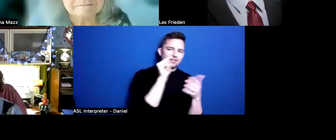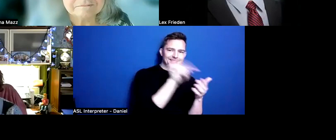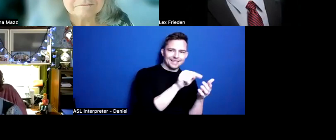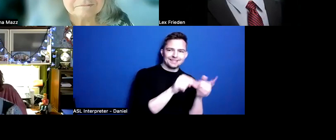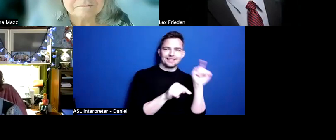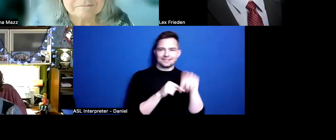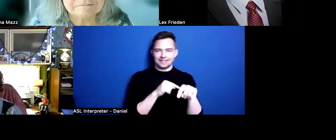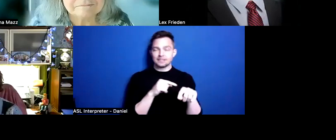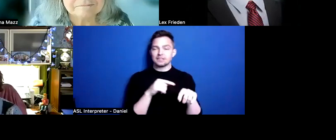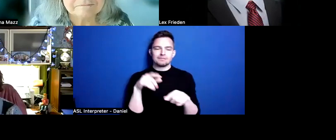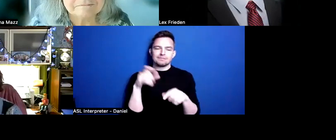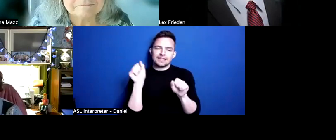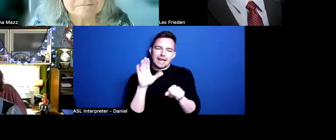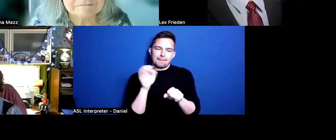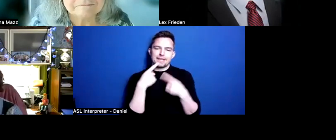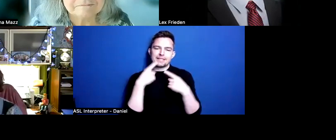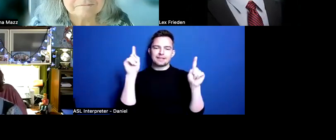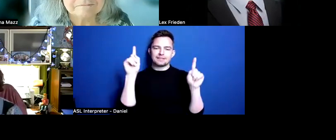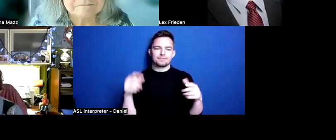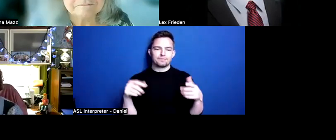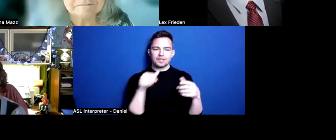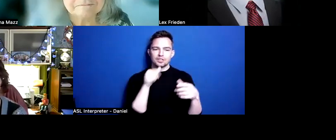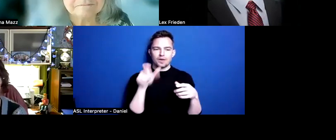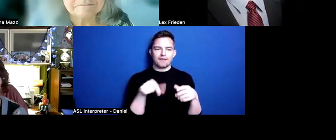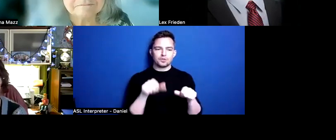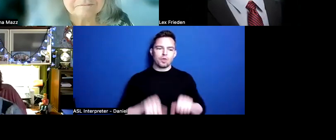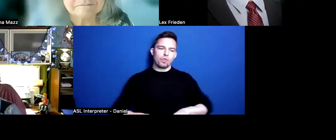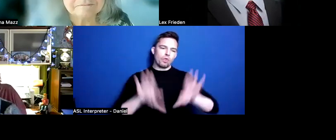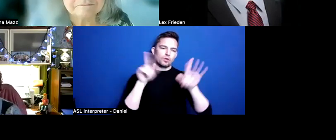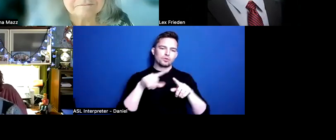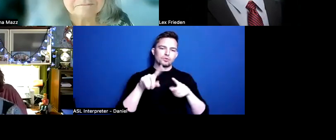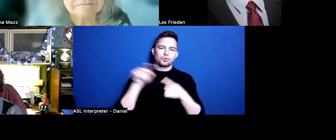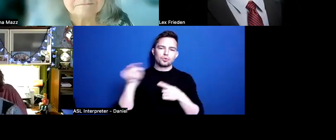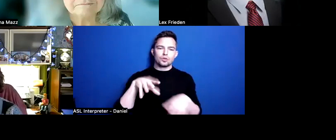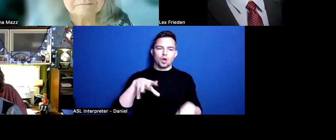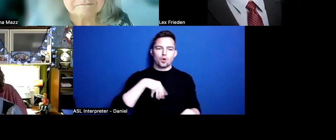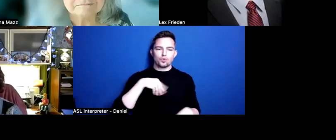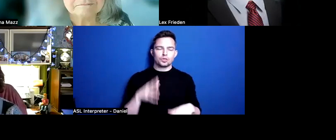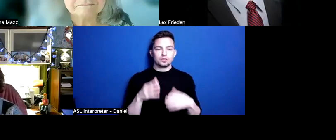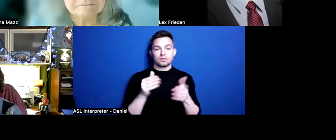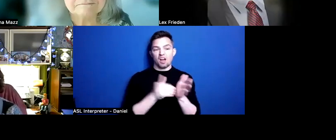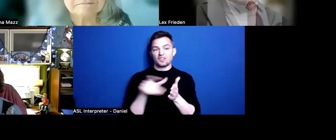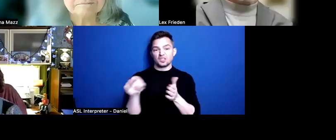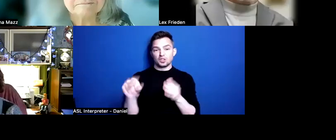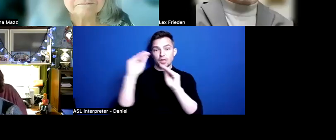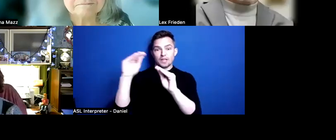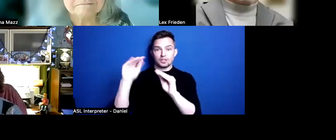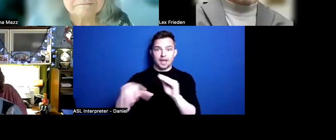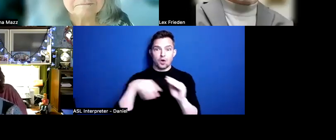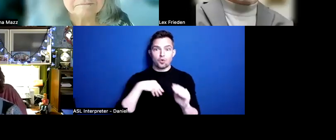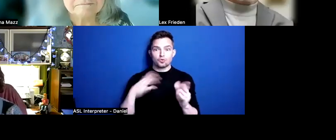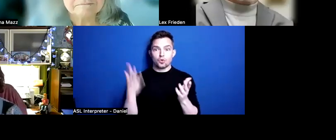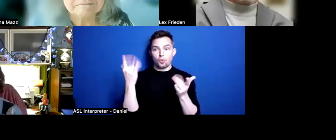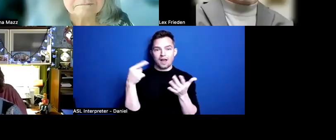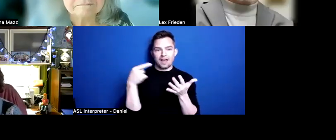done. You know, it's not always just have to acquiesce to the owners what they want, because a lot of times it's you educating that owner about why